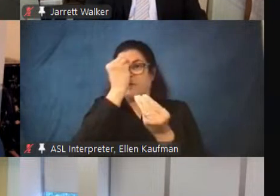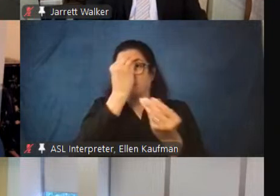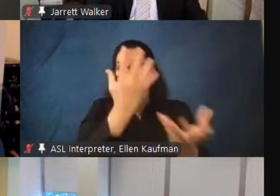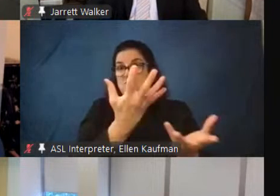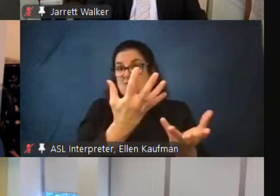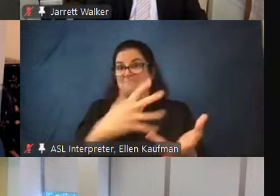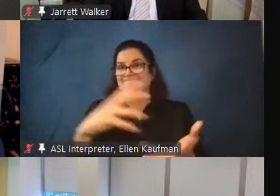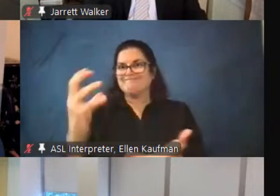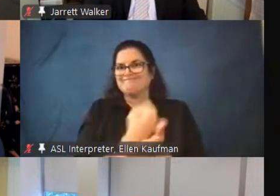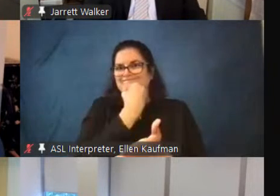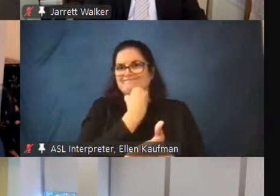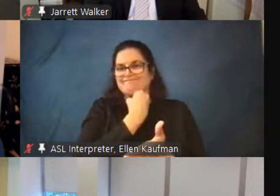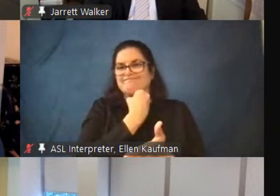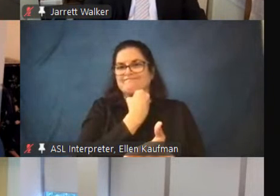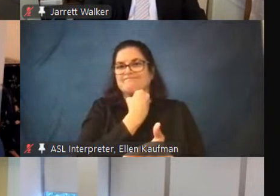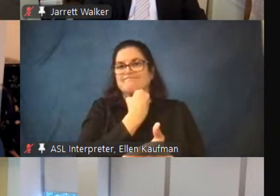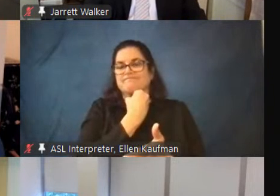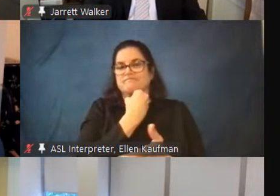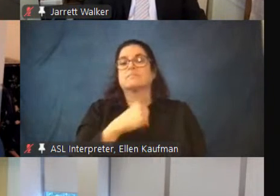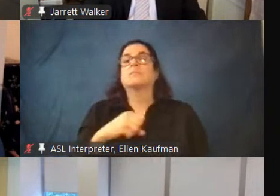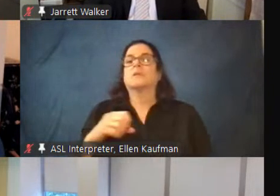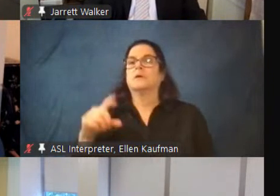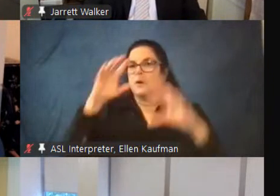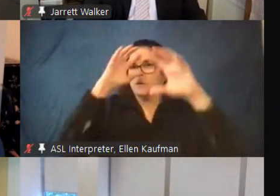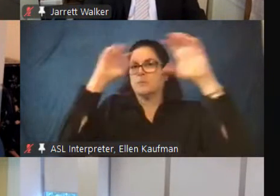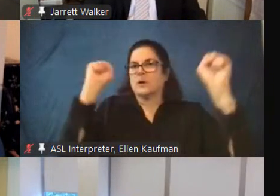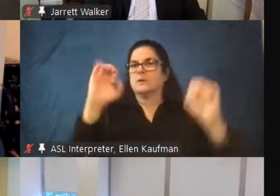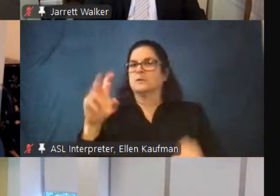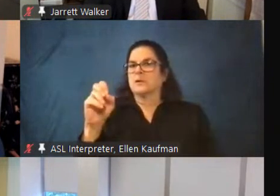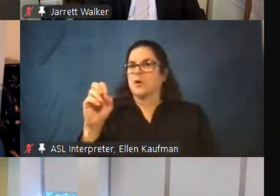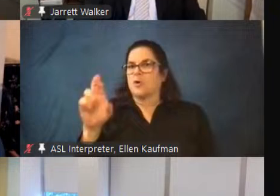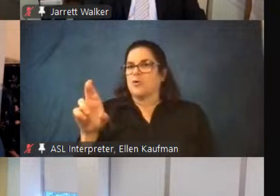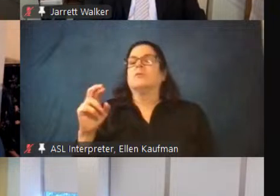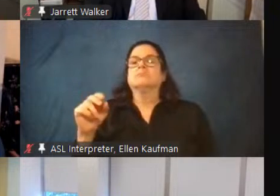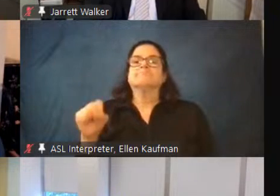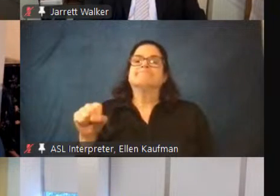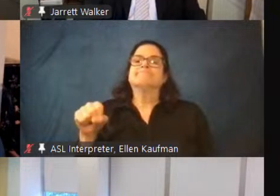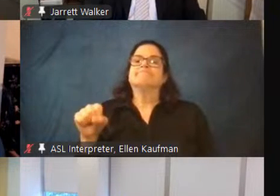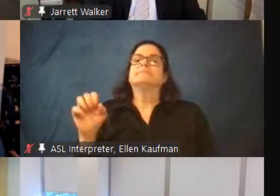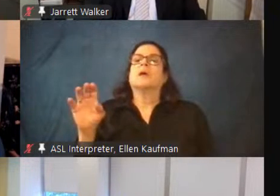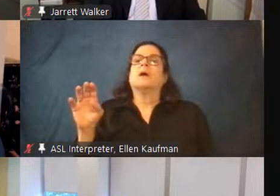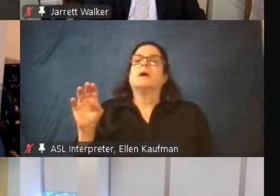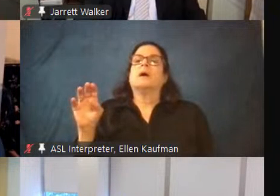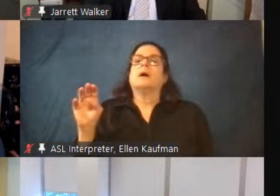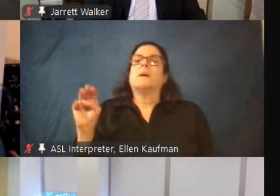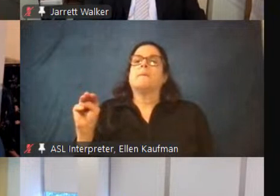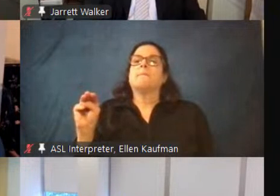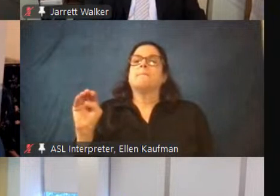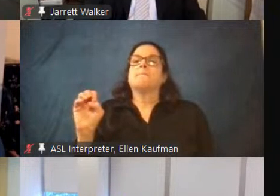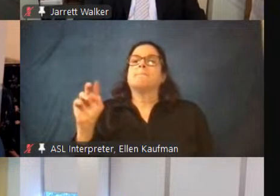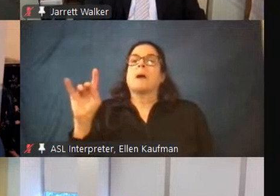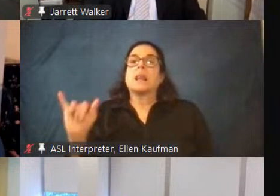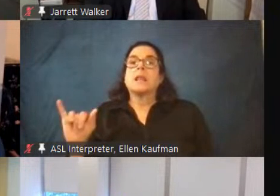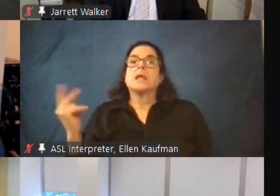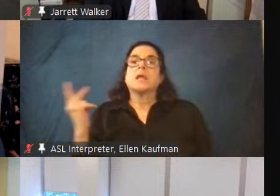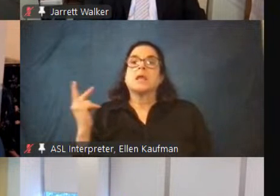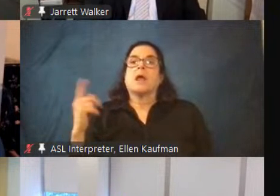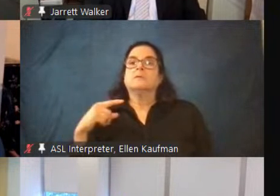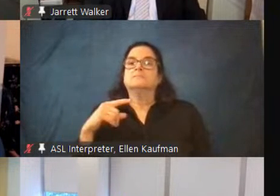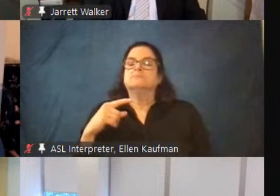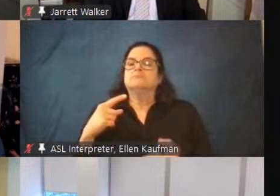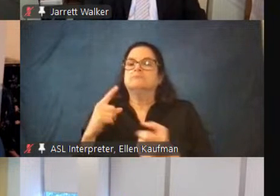have certainly had that conversation, Molly and I, about how we get this report more widely distributed, and in particular,